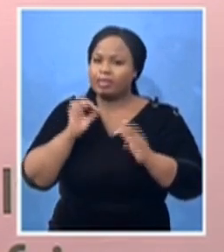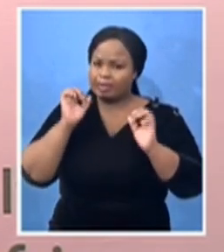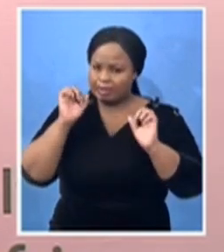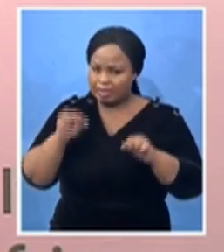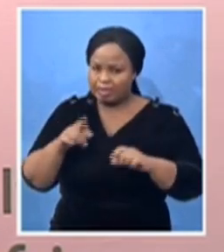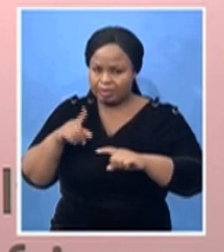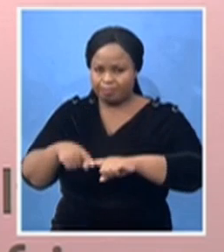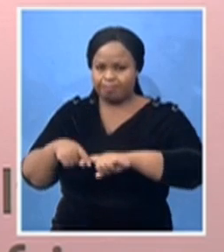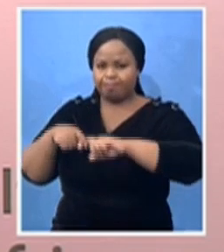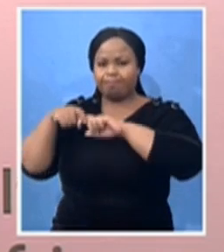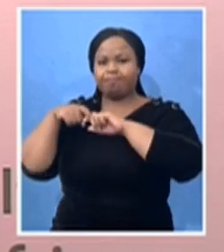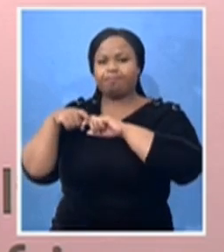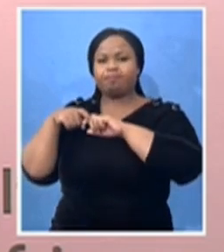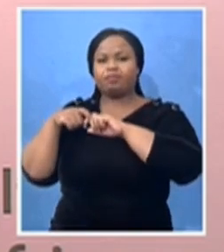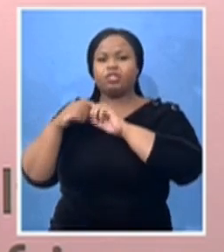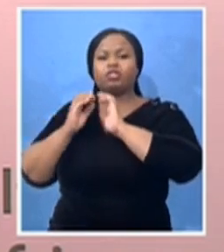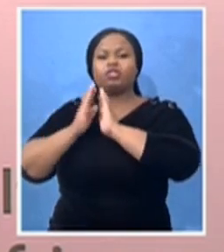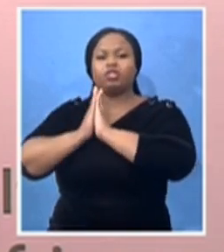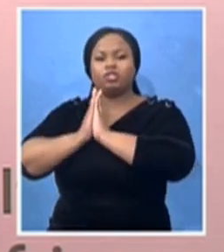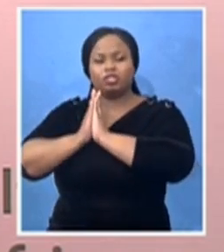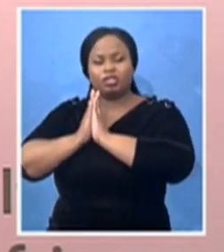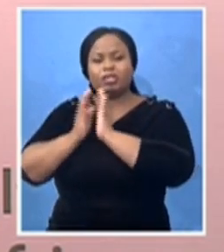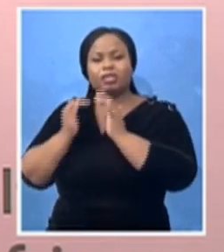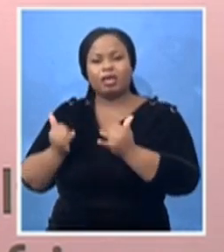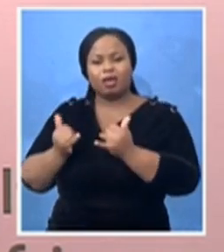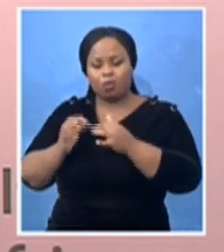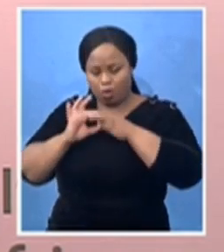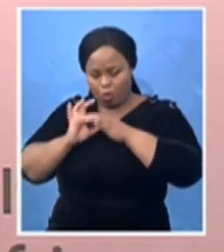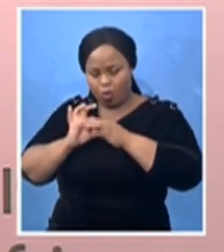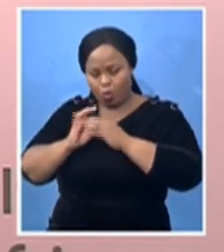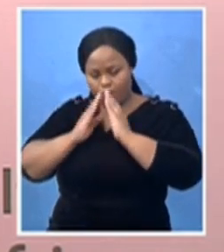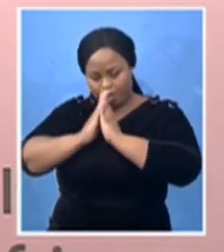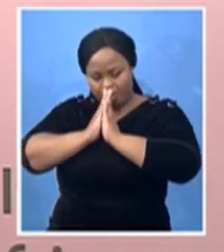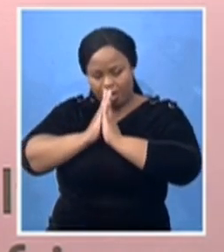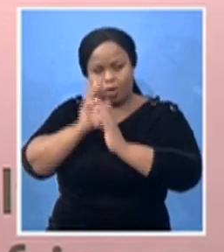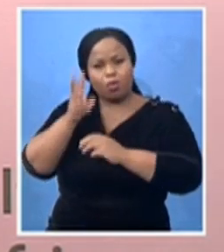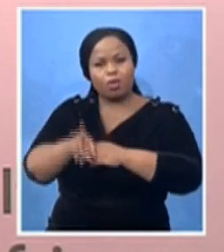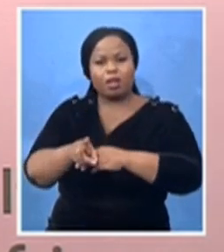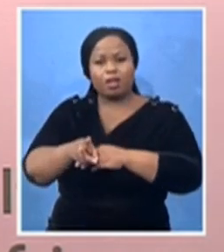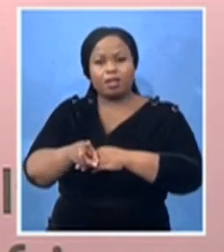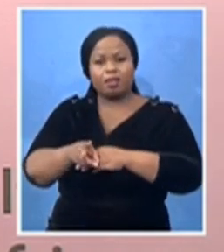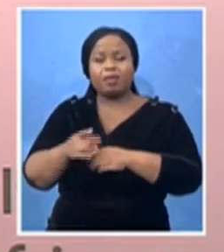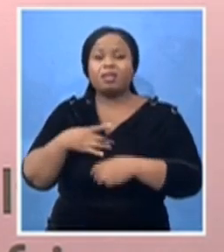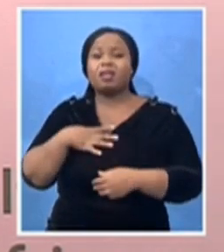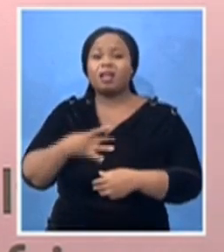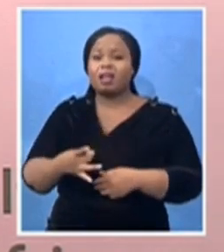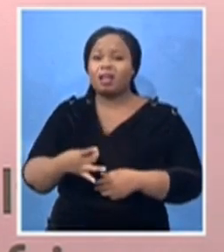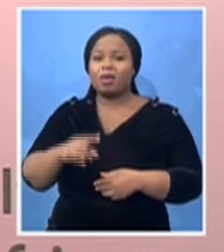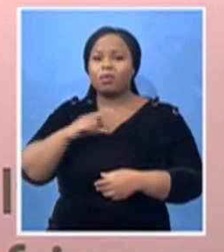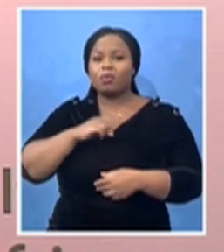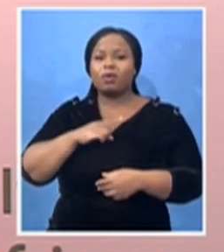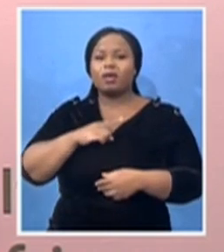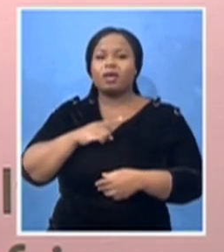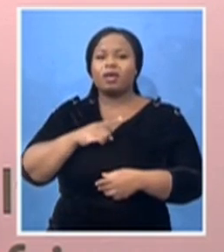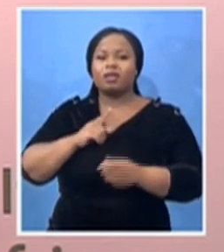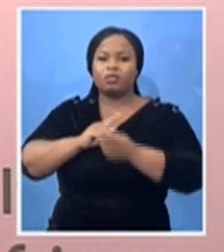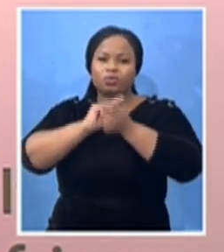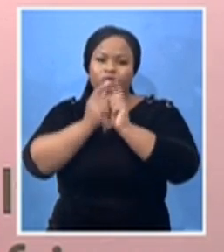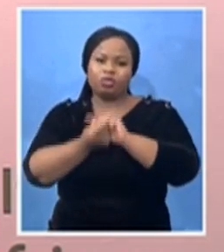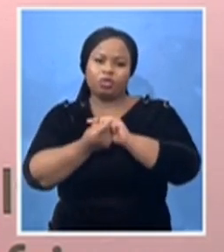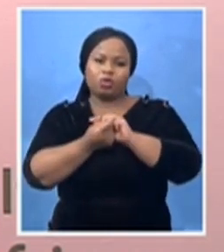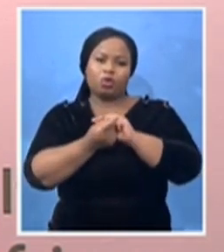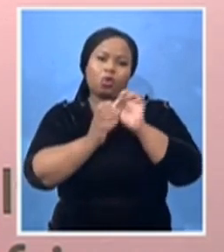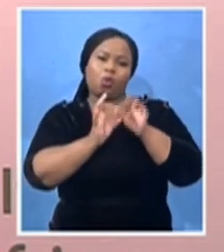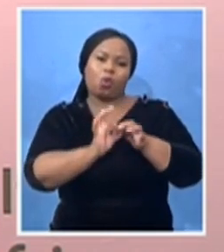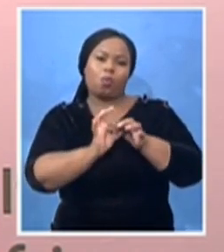prayers at home. And I like the statement they made. Turn your home into a church, turn your home into a